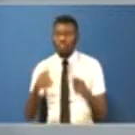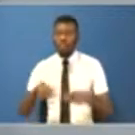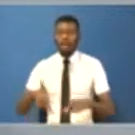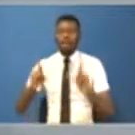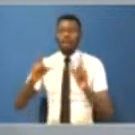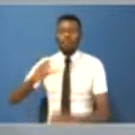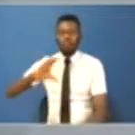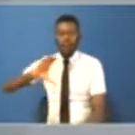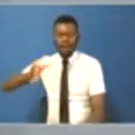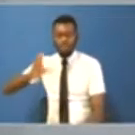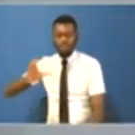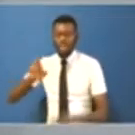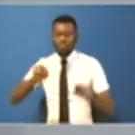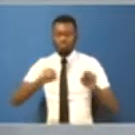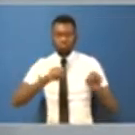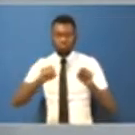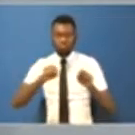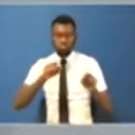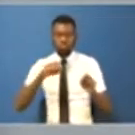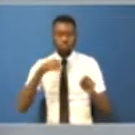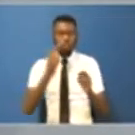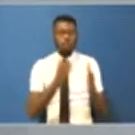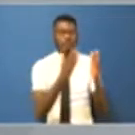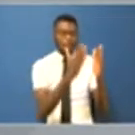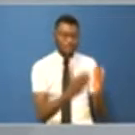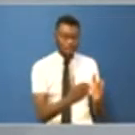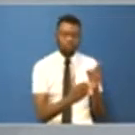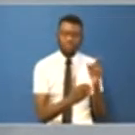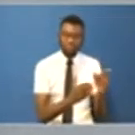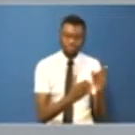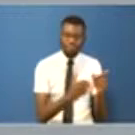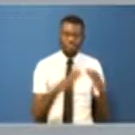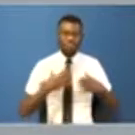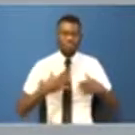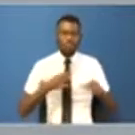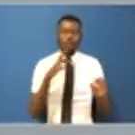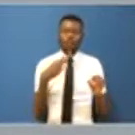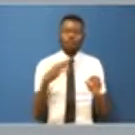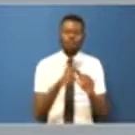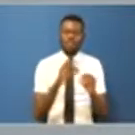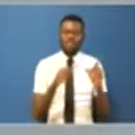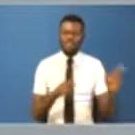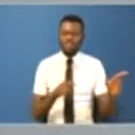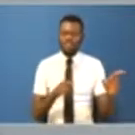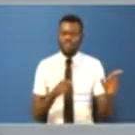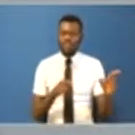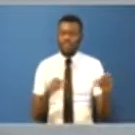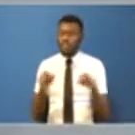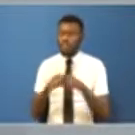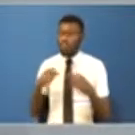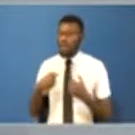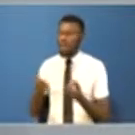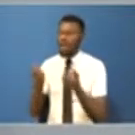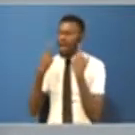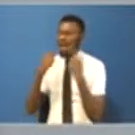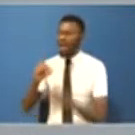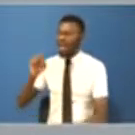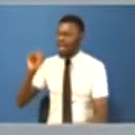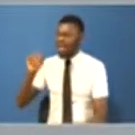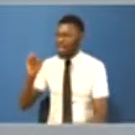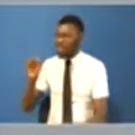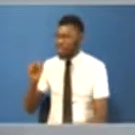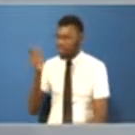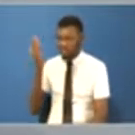county be ran by the person that's been duly elected i understand why the nms was there